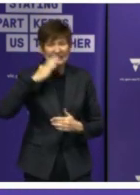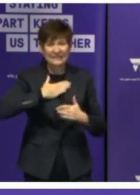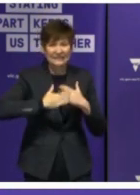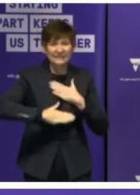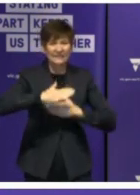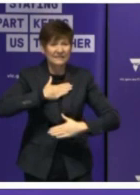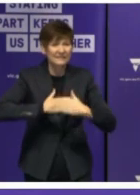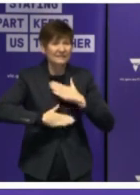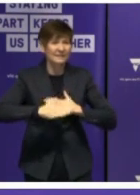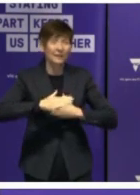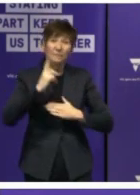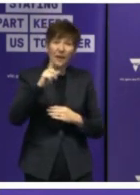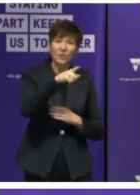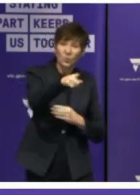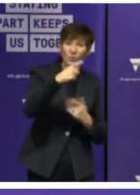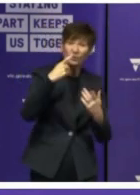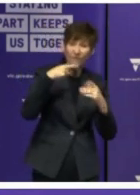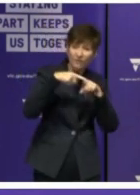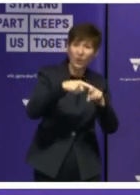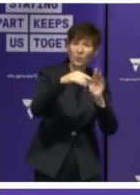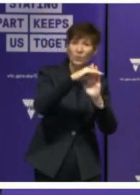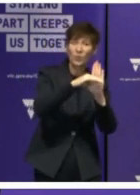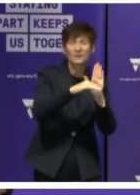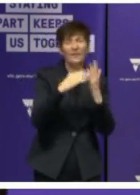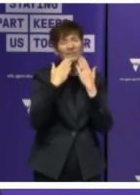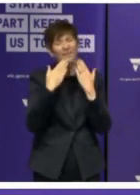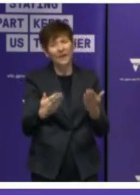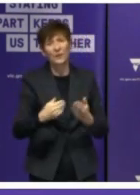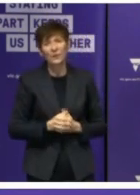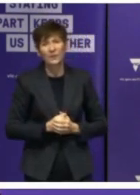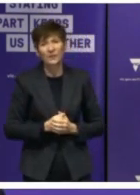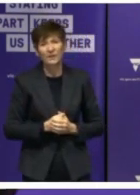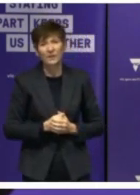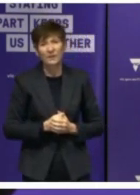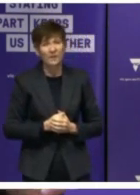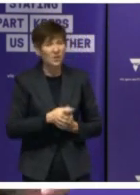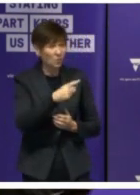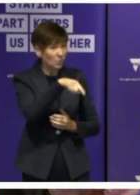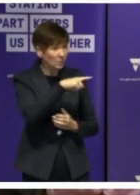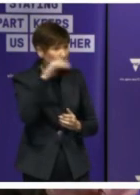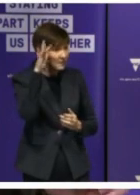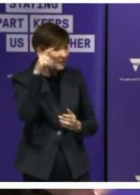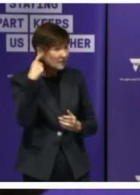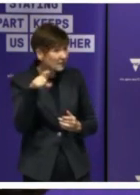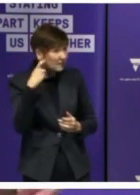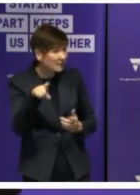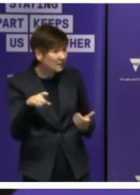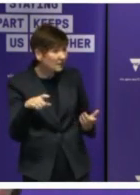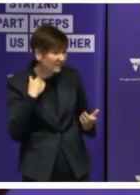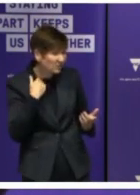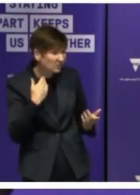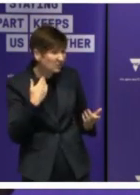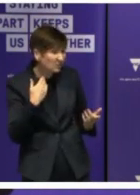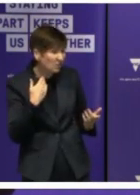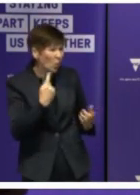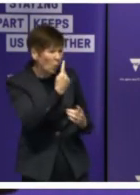important. To those who aren't, you've just got to make much better decisions, because even one person making the wrong decision can lead to